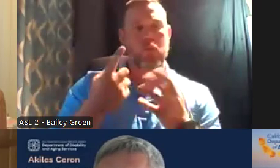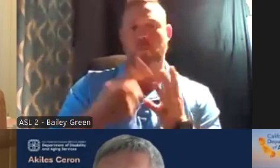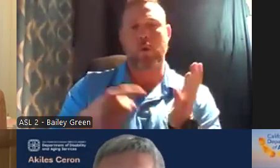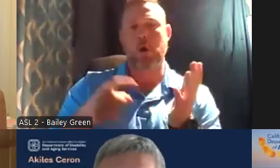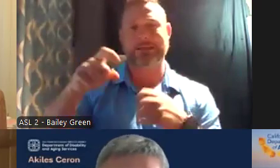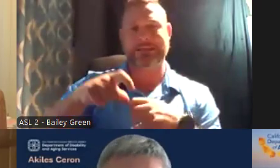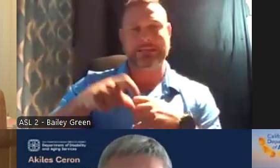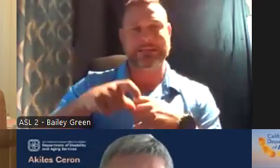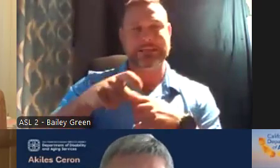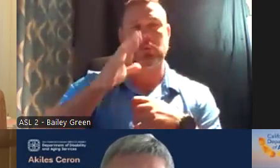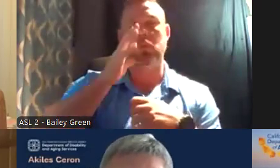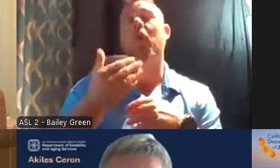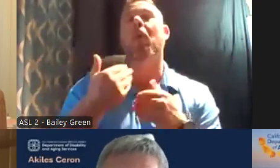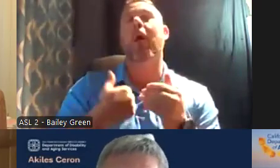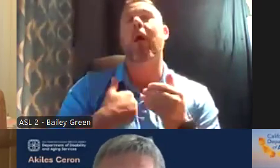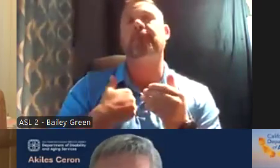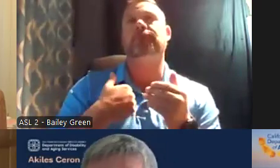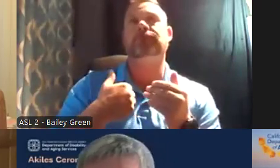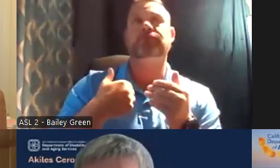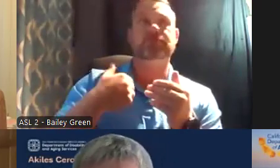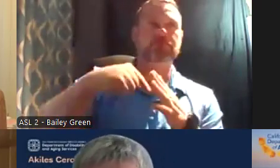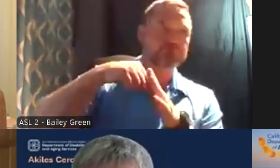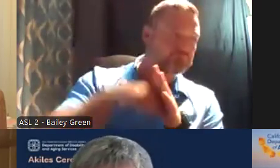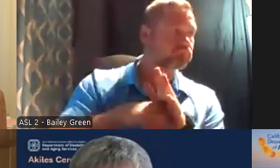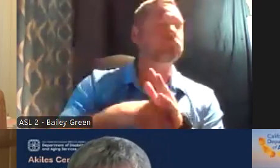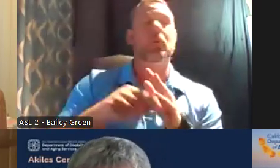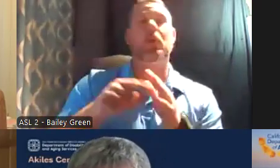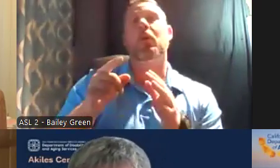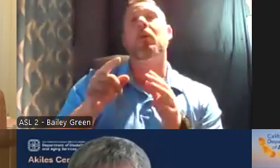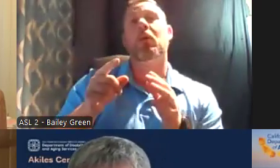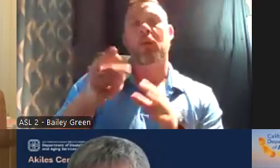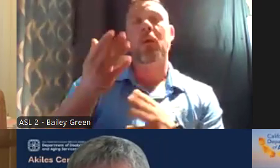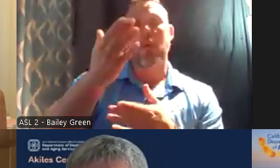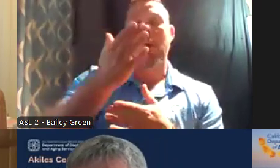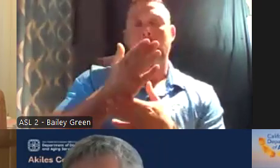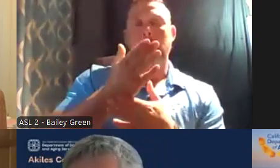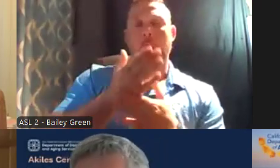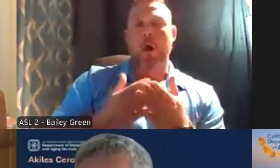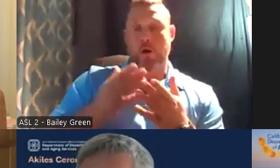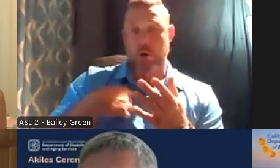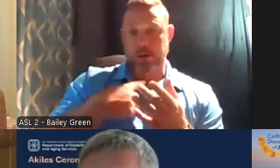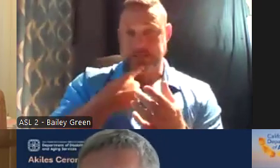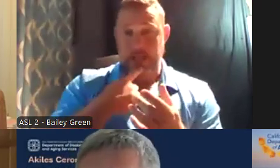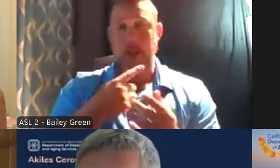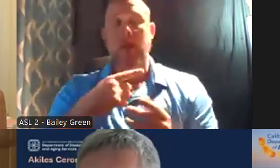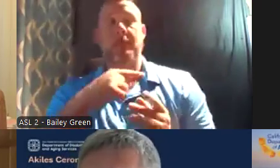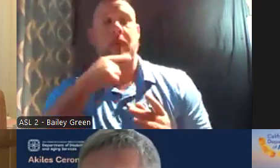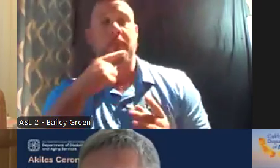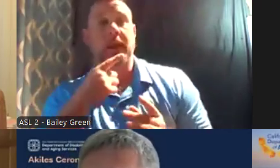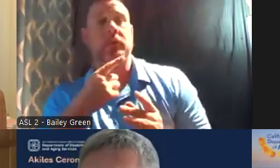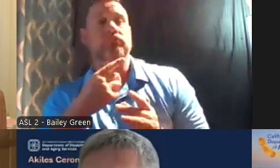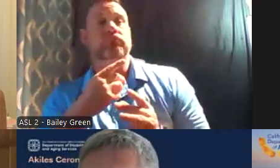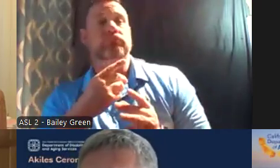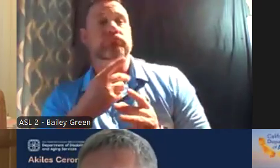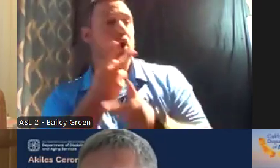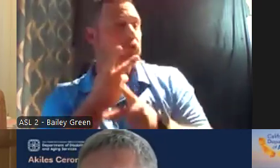it going to cover, so we could dig deeper into that. And you're right, part of the when we say public guardian or when we